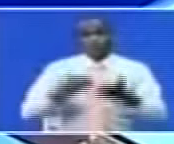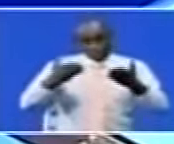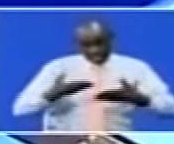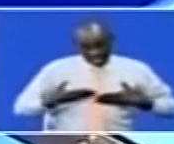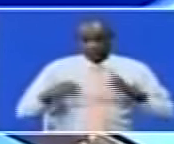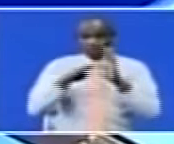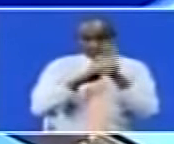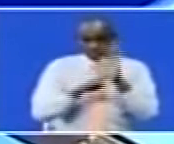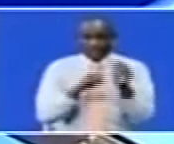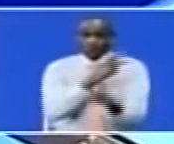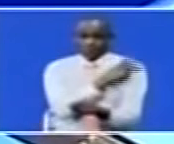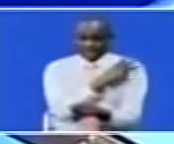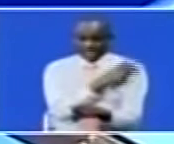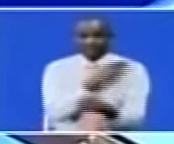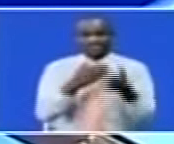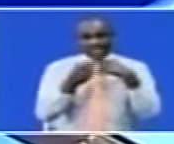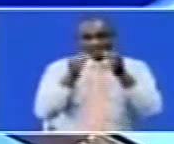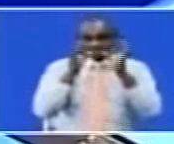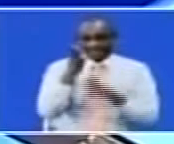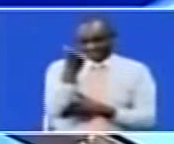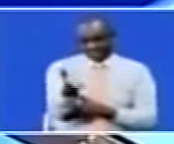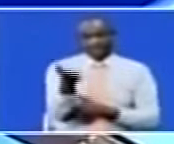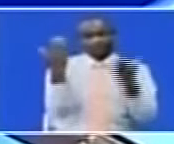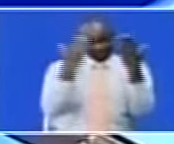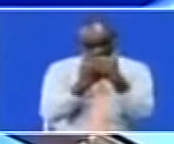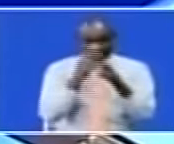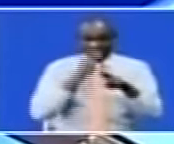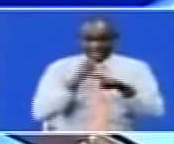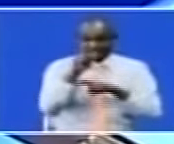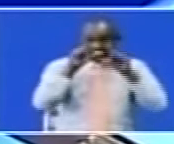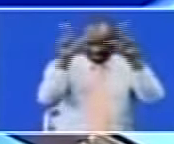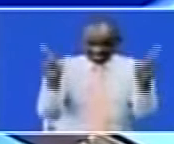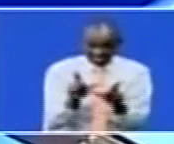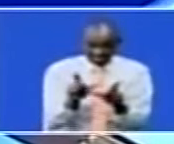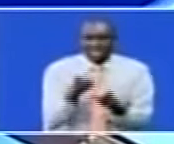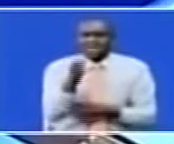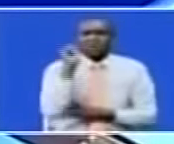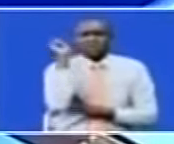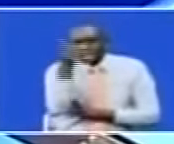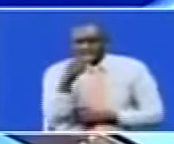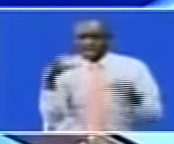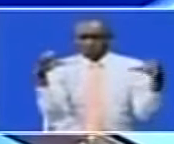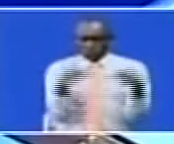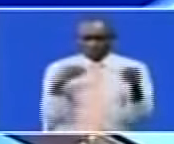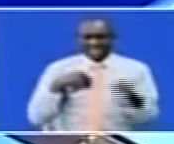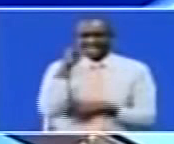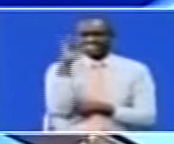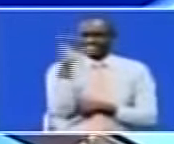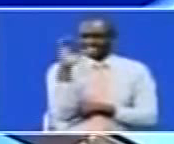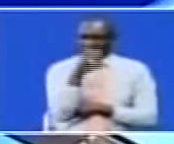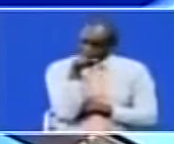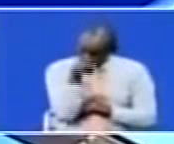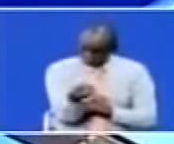Welcome to the program. William Sila is our sign language interpreter. Tonight, I'm Linda Ogutu. The Kenyan delegation at the Assembly of State